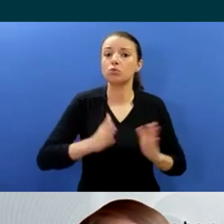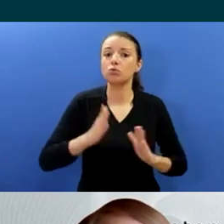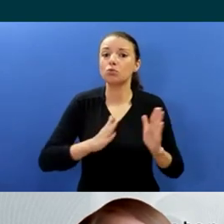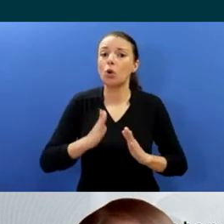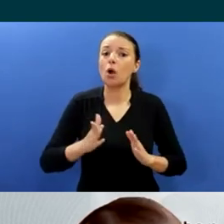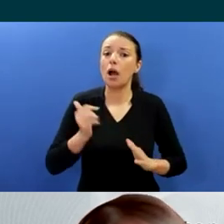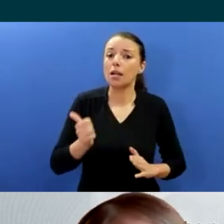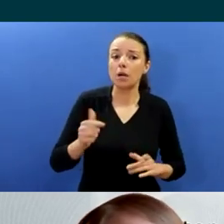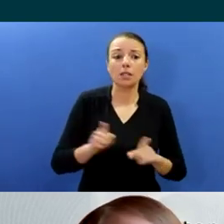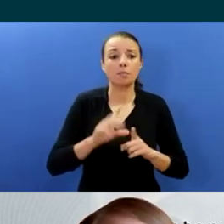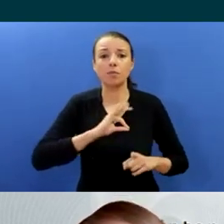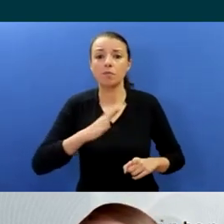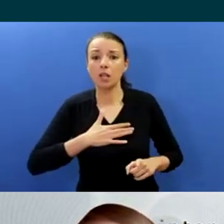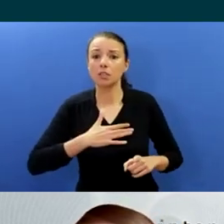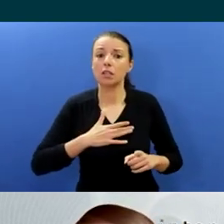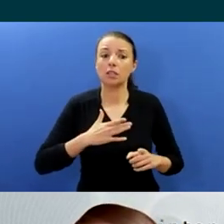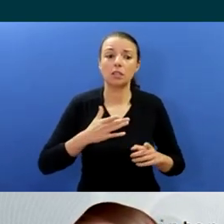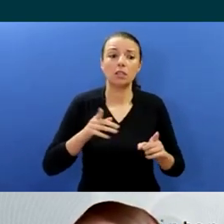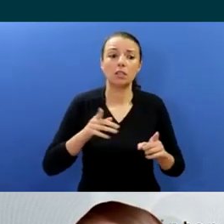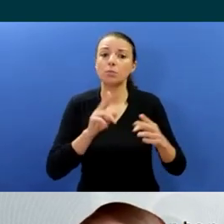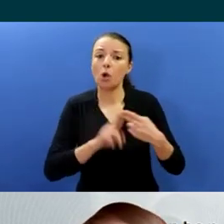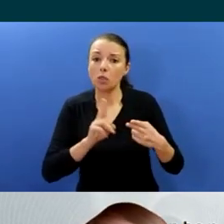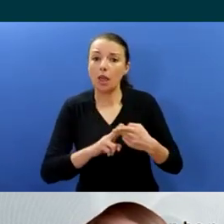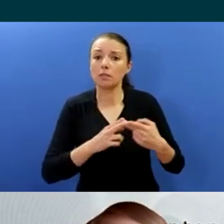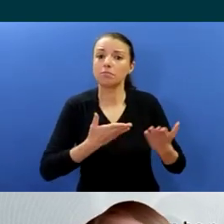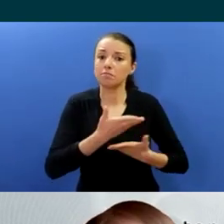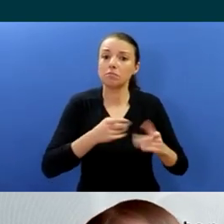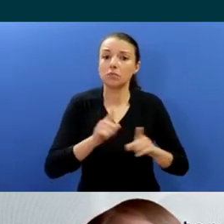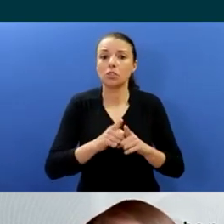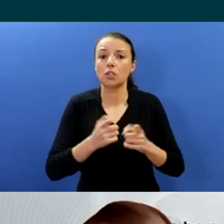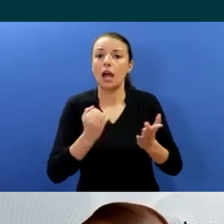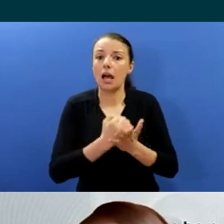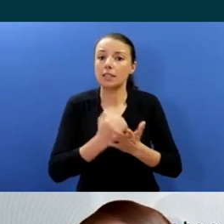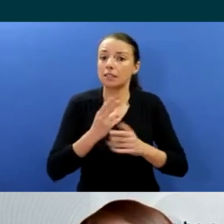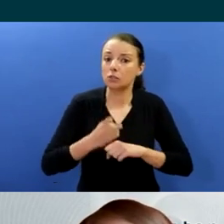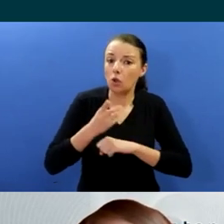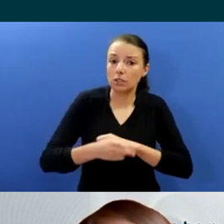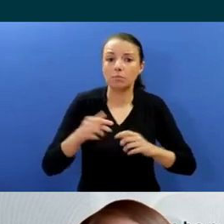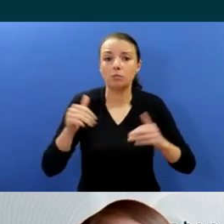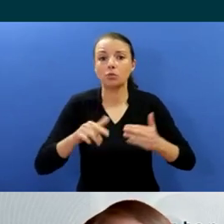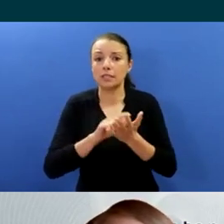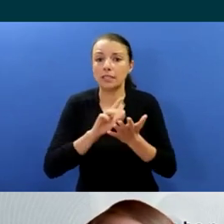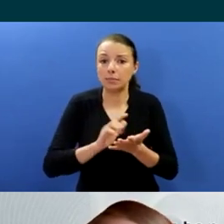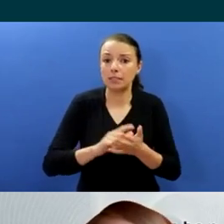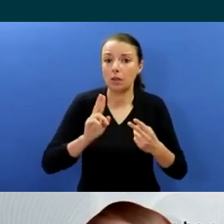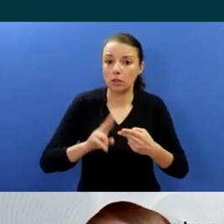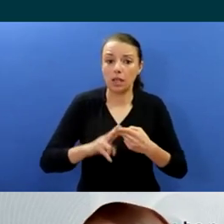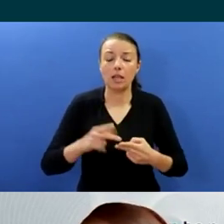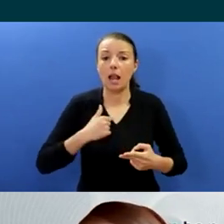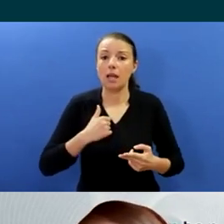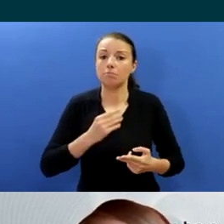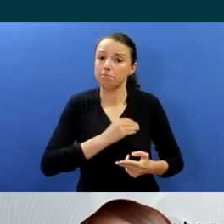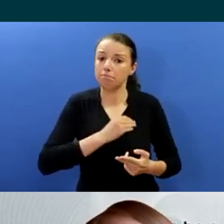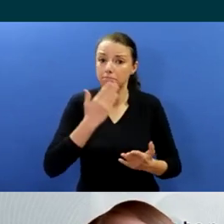lists were available for participants to sign up. However, I have to admit that at this point, we started reaching